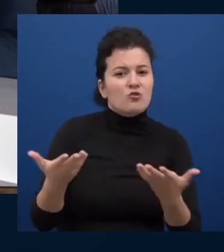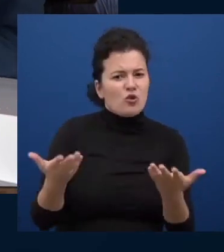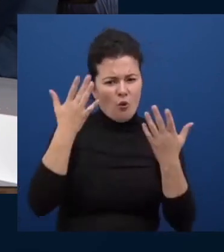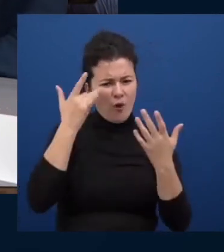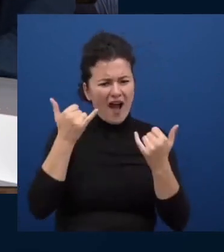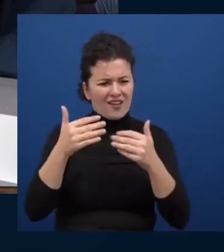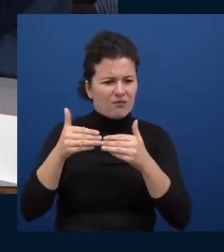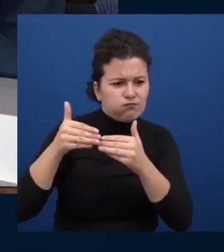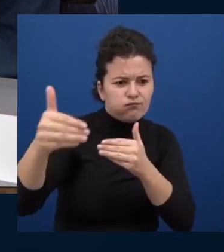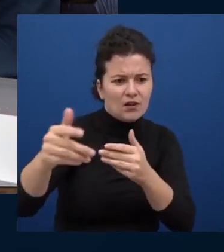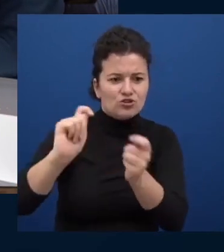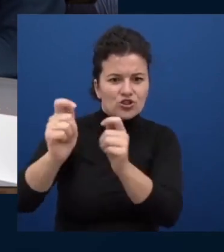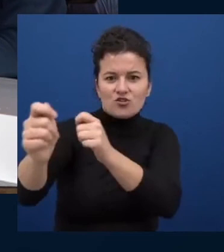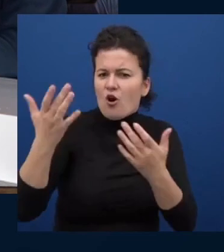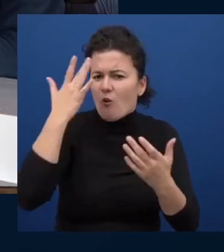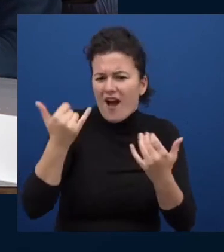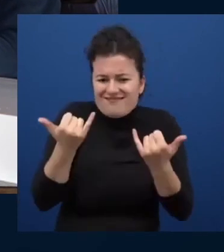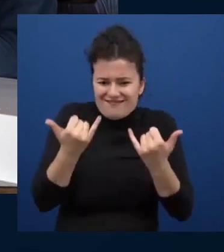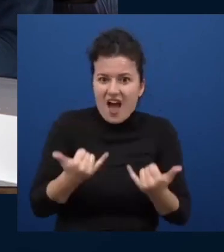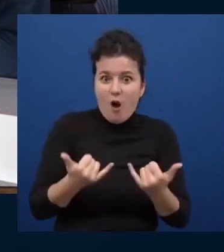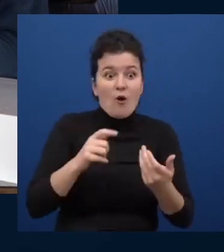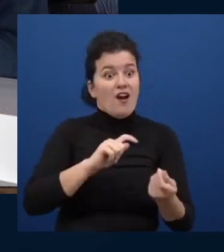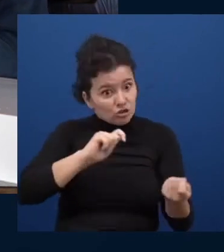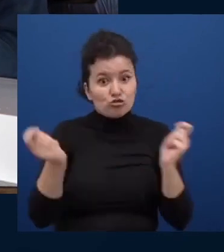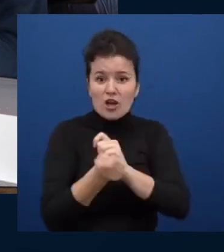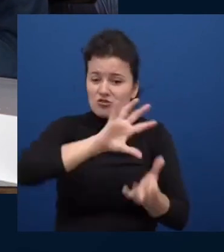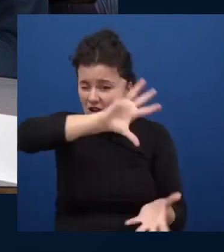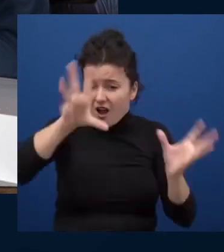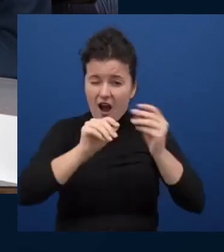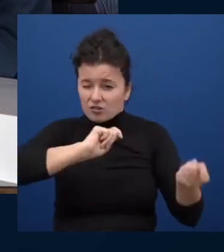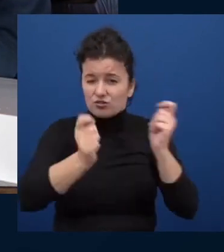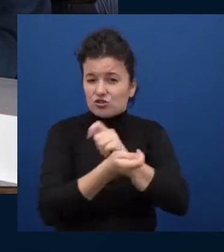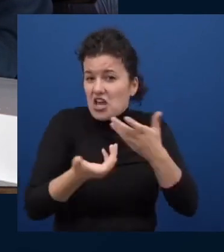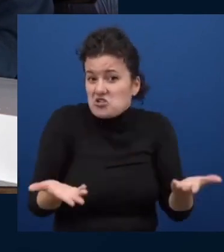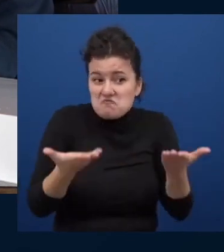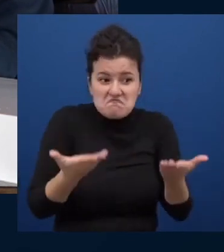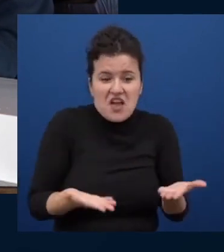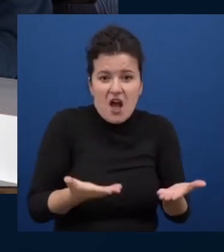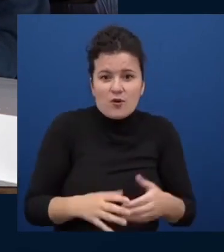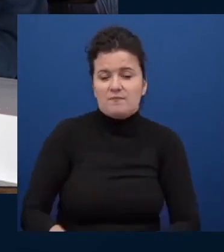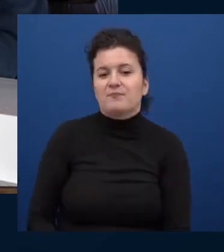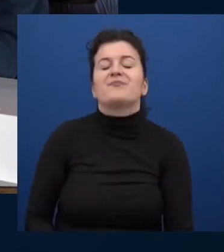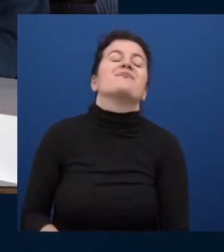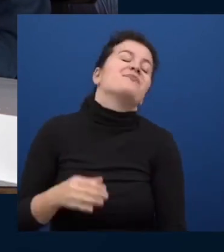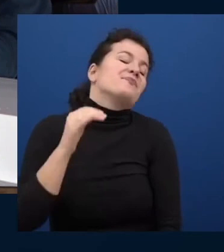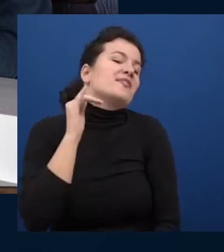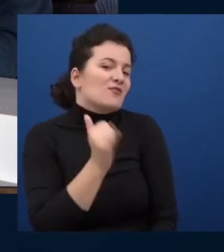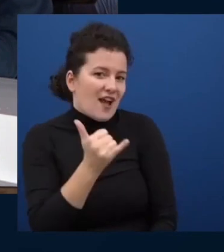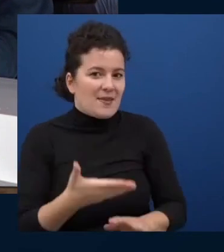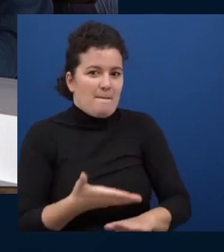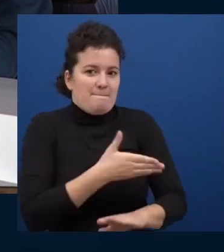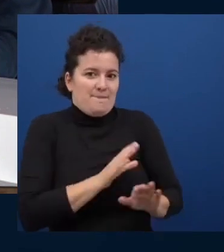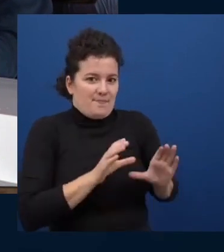we're breaking things anyway? So that's what I'm referring to. So we want to, like, the breaking changes that we want to do for back office is when we get